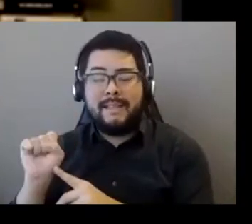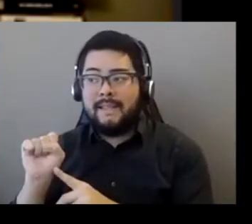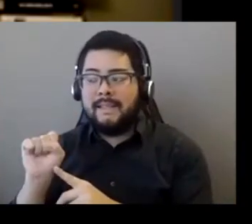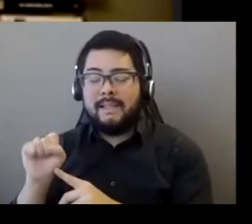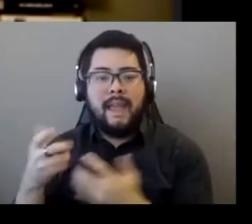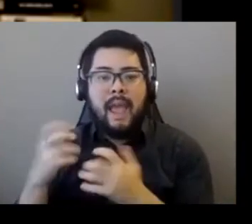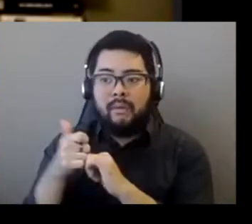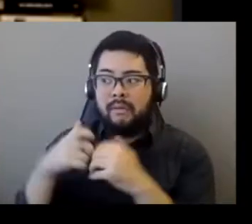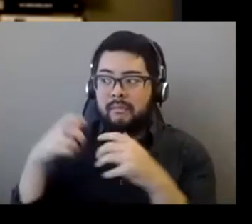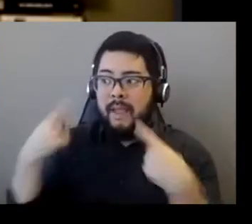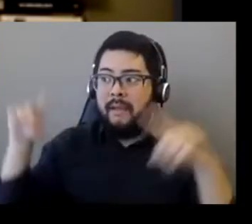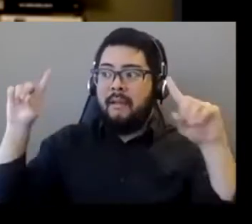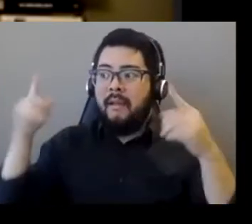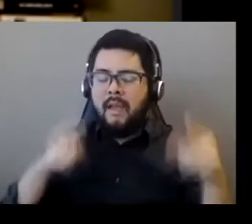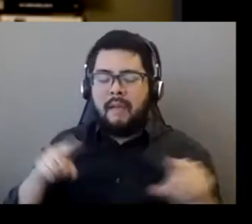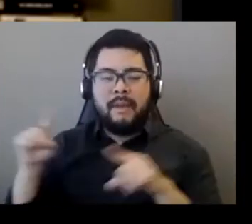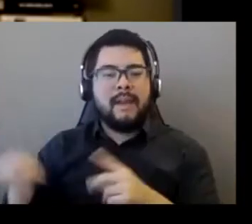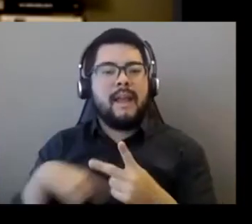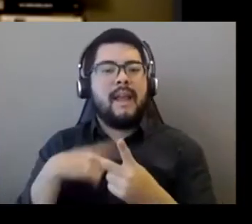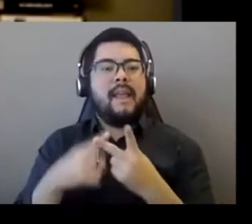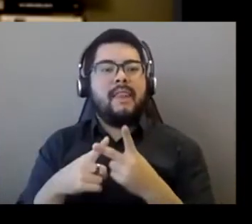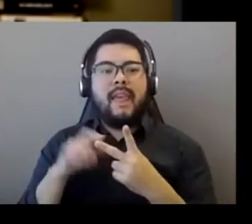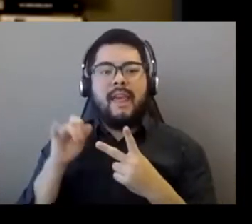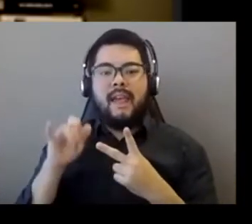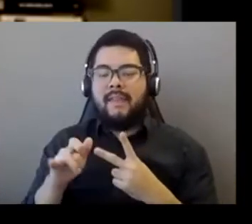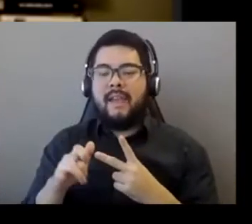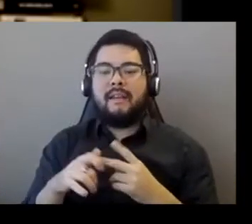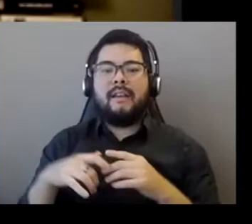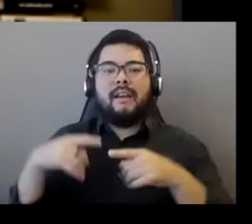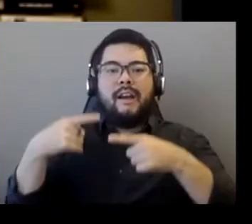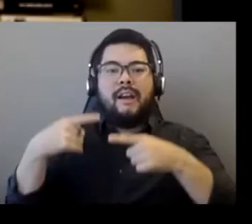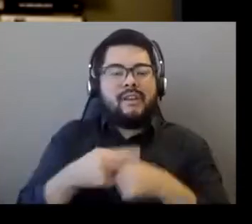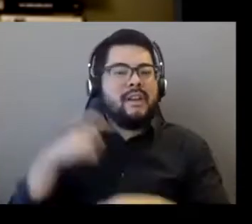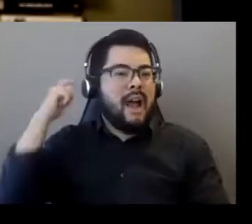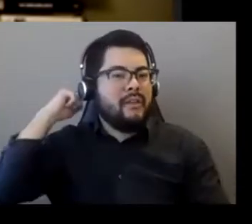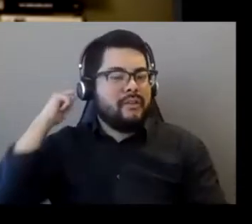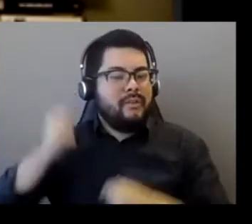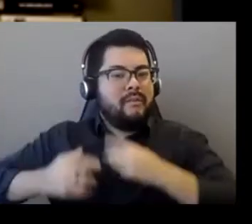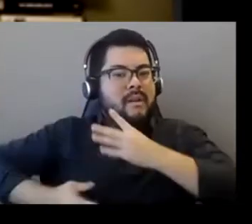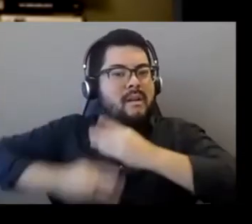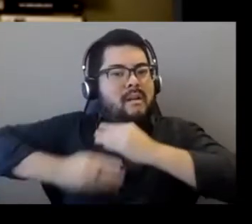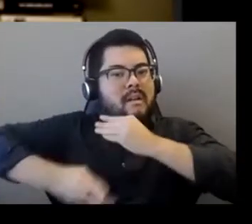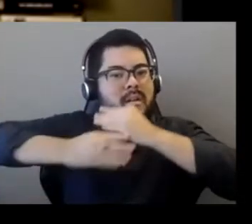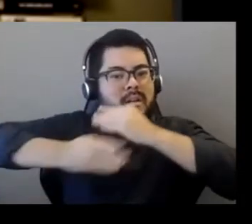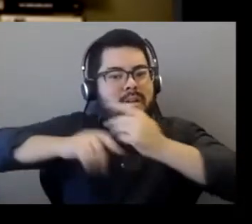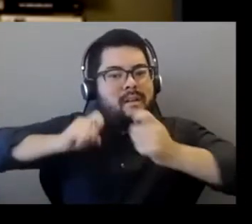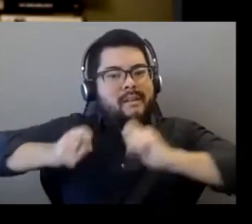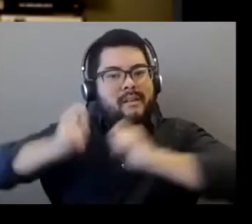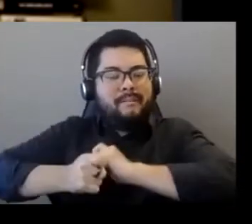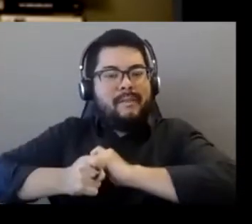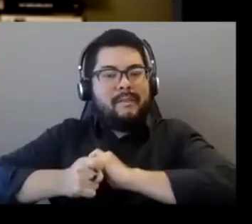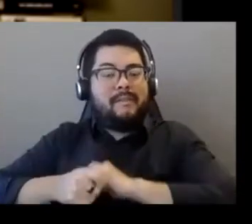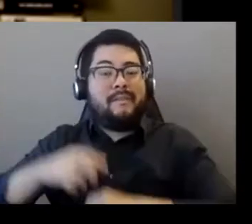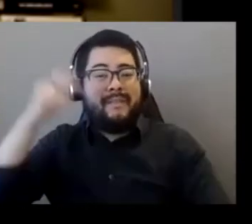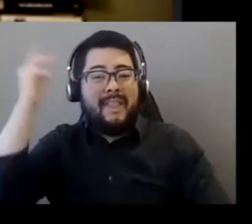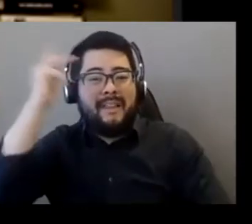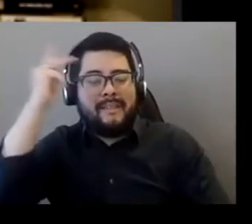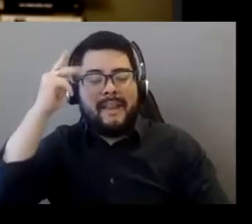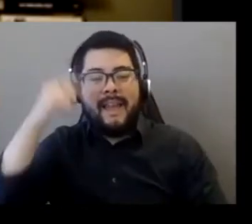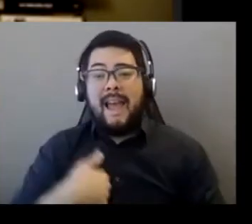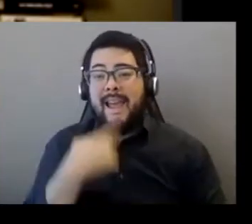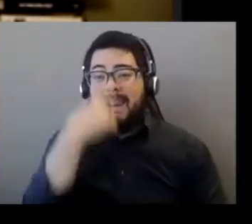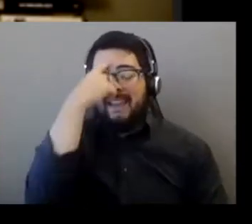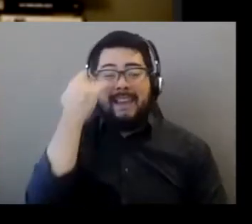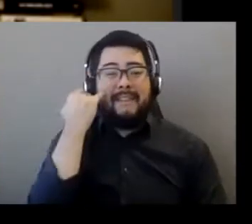elaborate the contradictory consciousness into philosophy. It would be a complete violation of our own research ethic for me